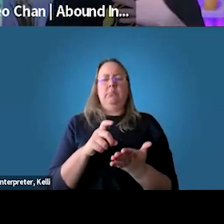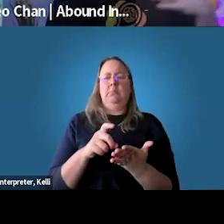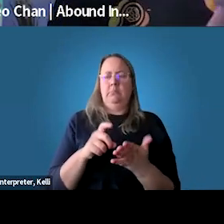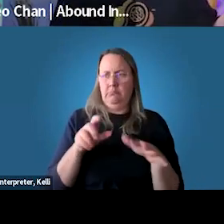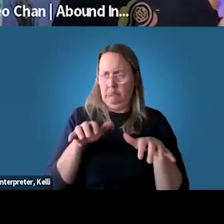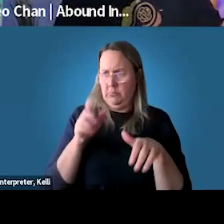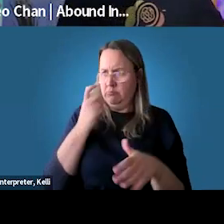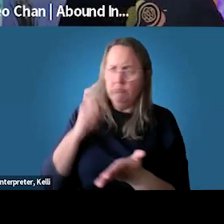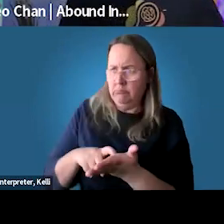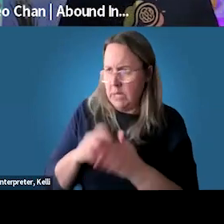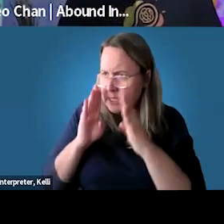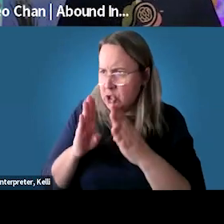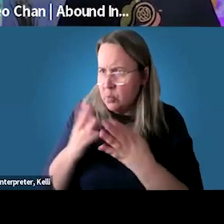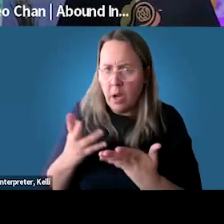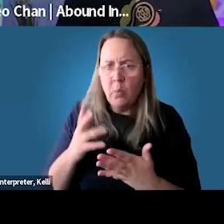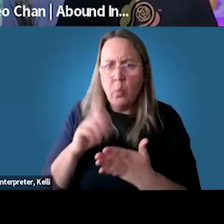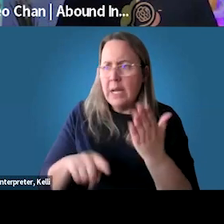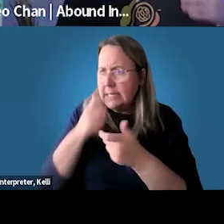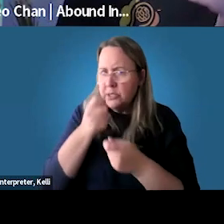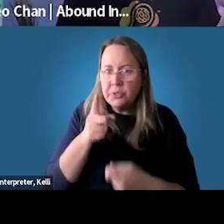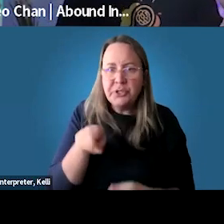yourself. What interests you?